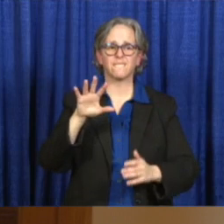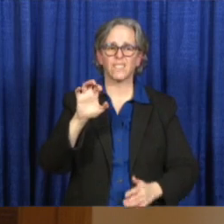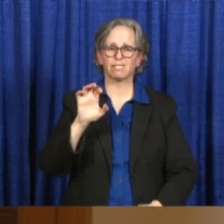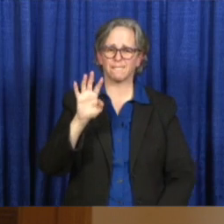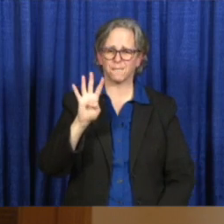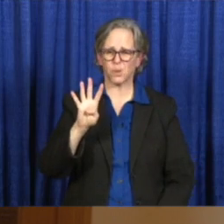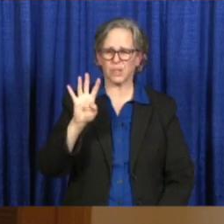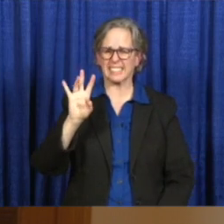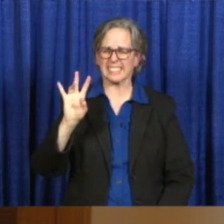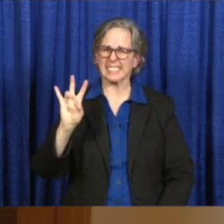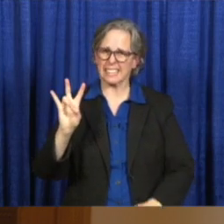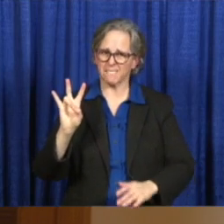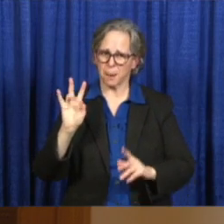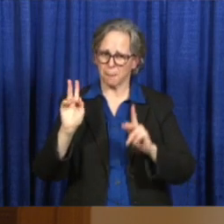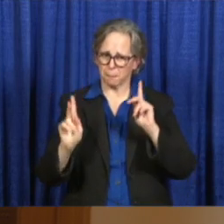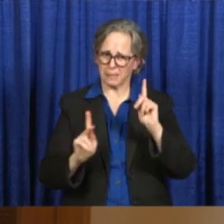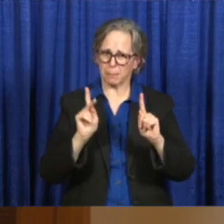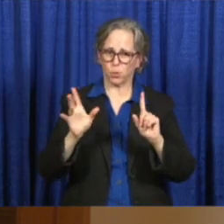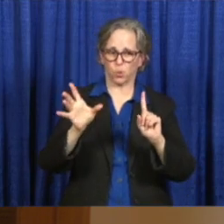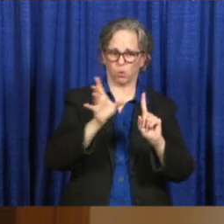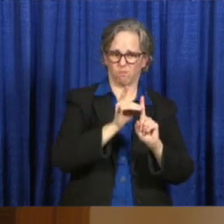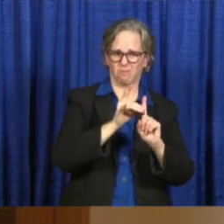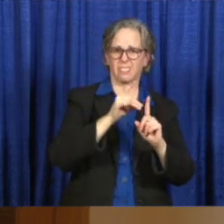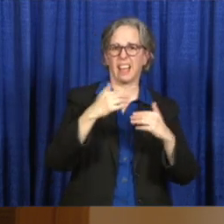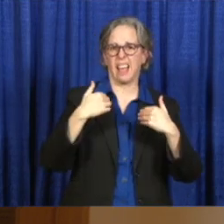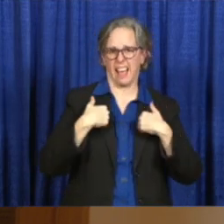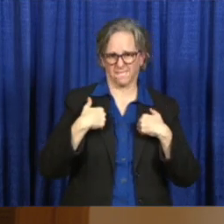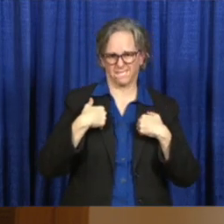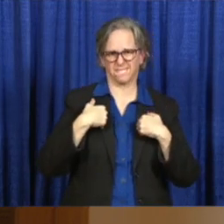2,547 cases of this morning,